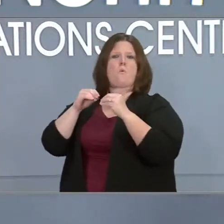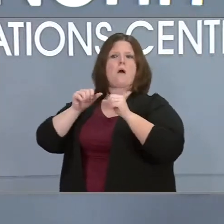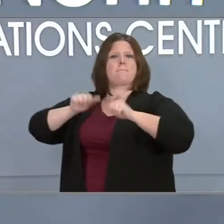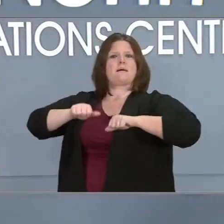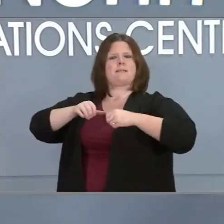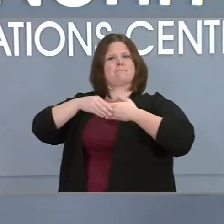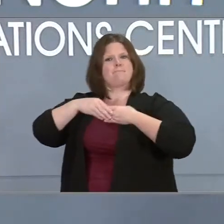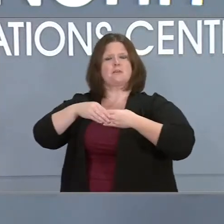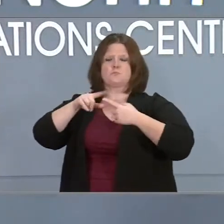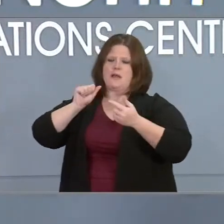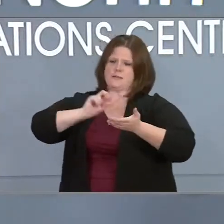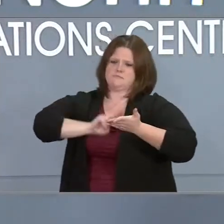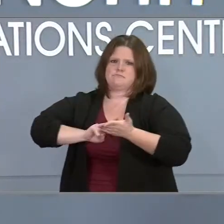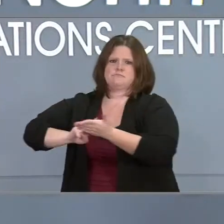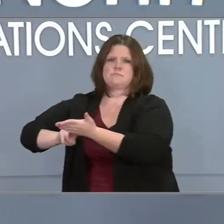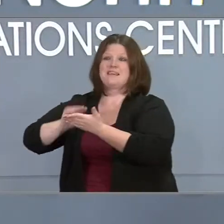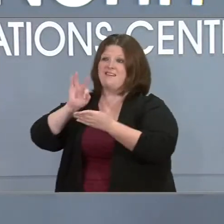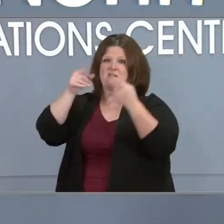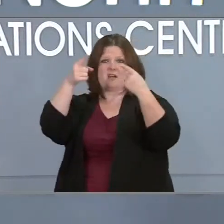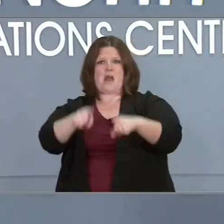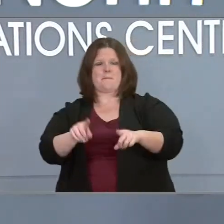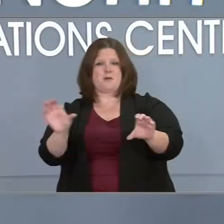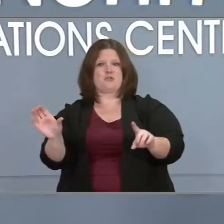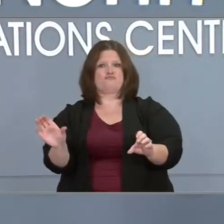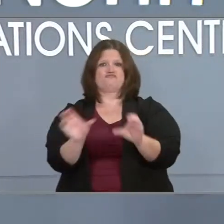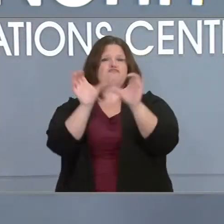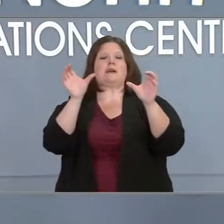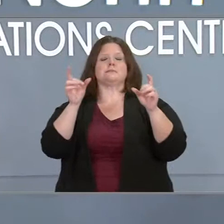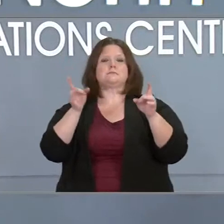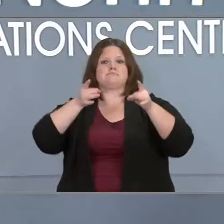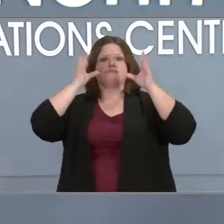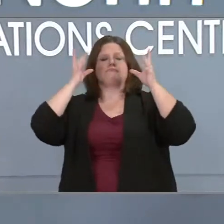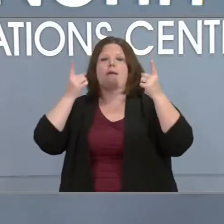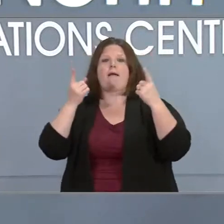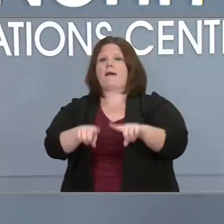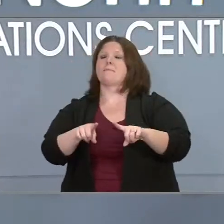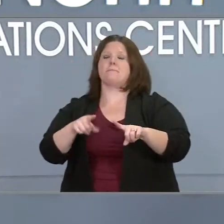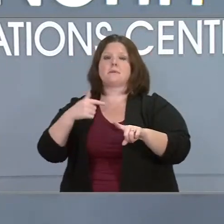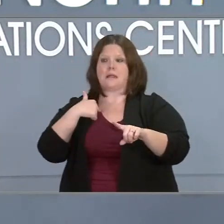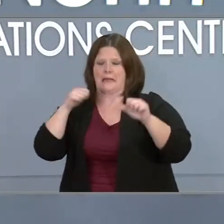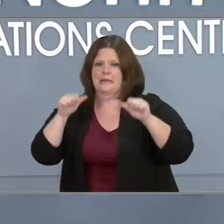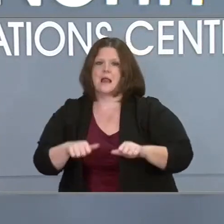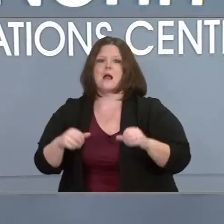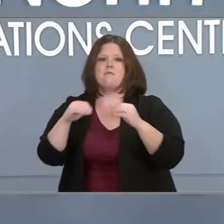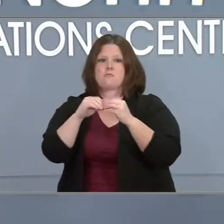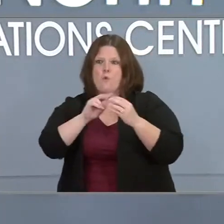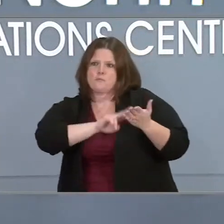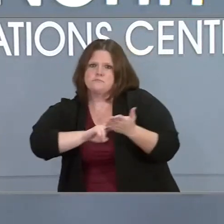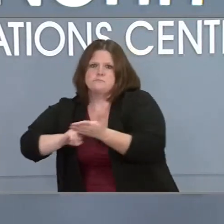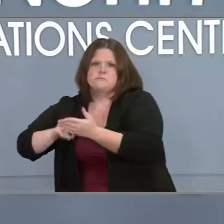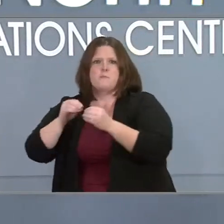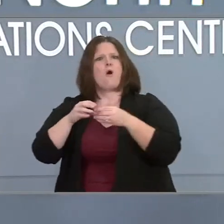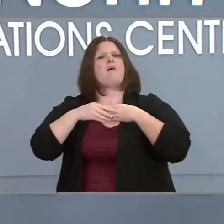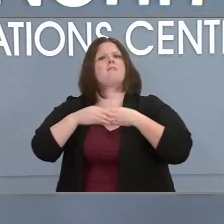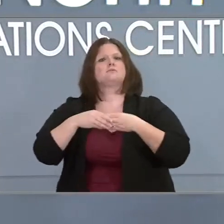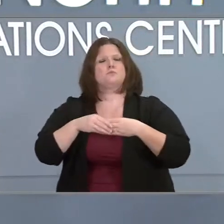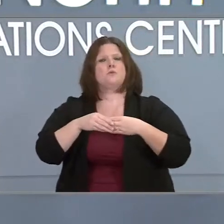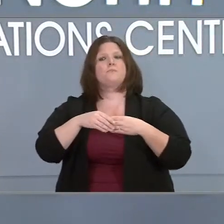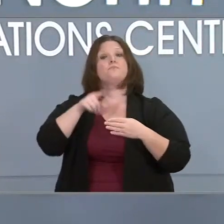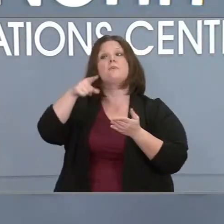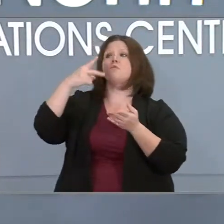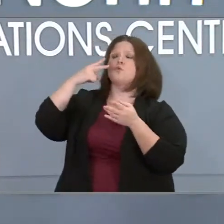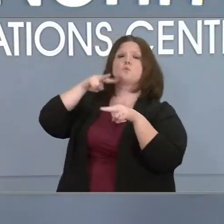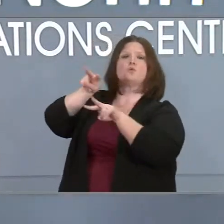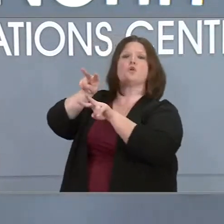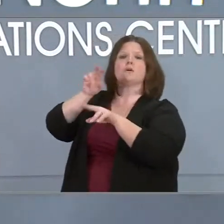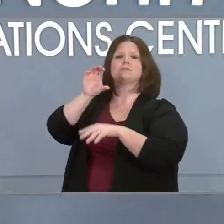crisis. And when you look at North Carolina overall, a few months ago, the CDC, the Bureau of Labor Statistics, put out